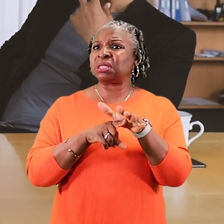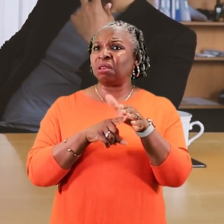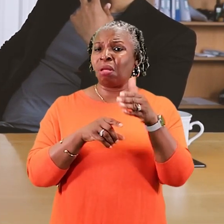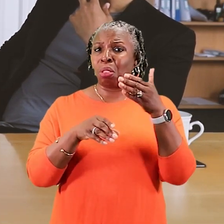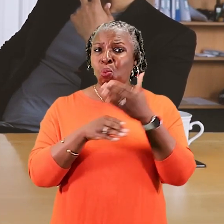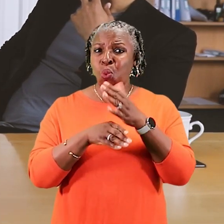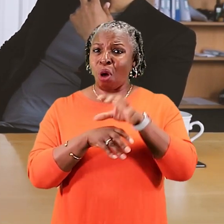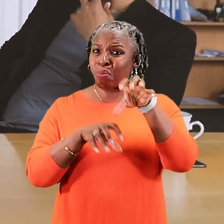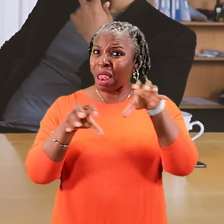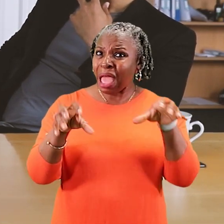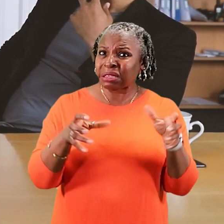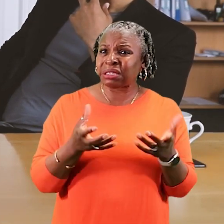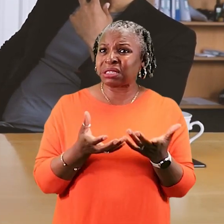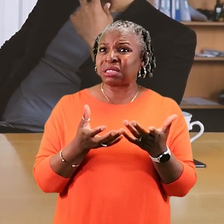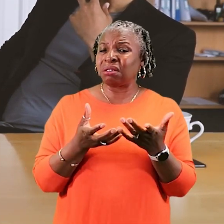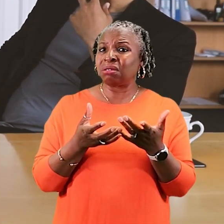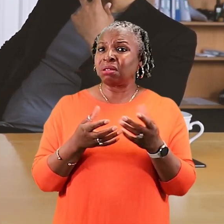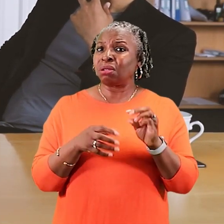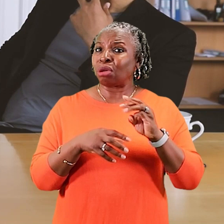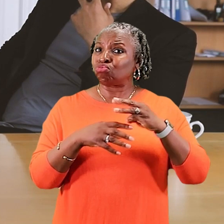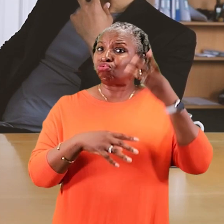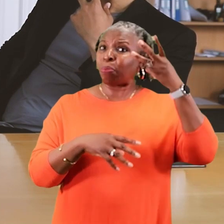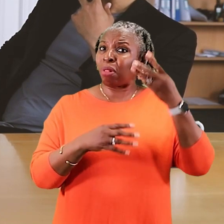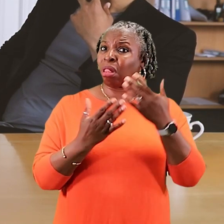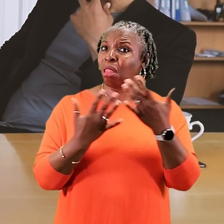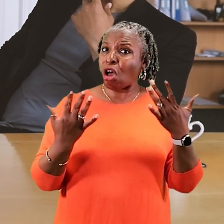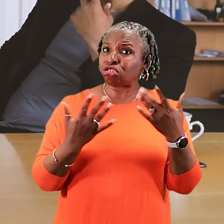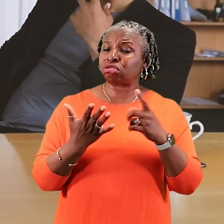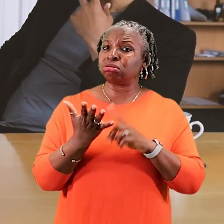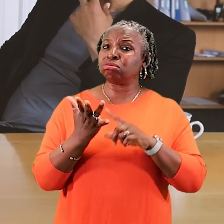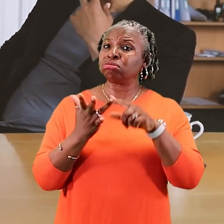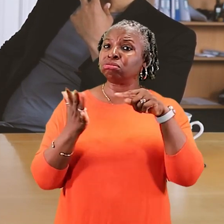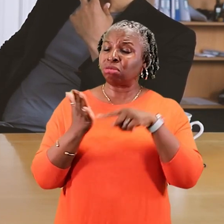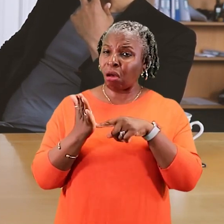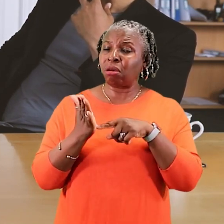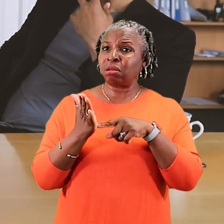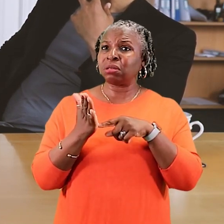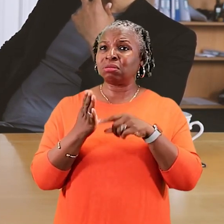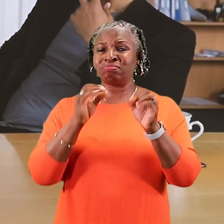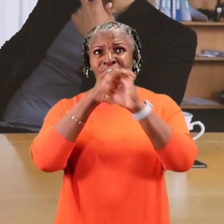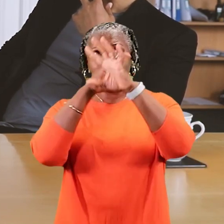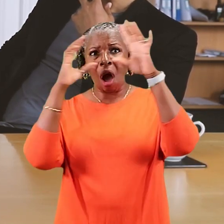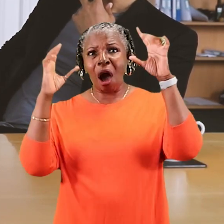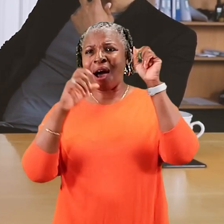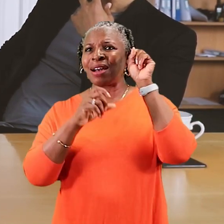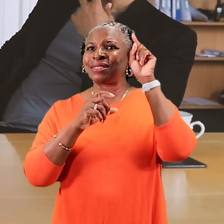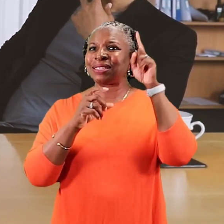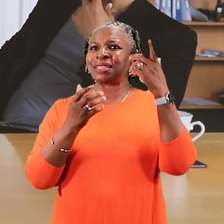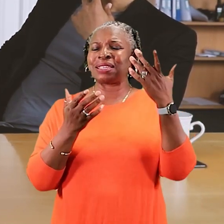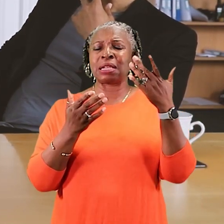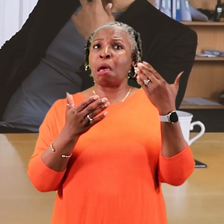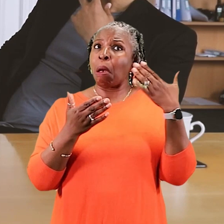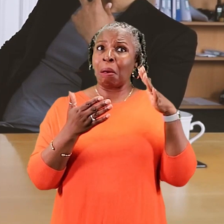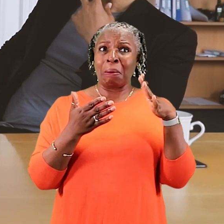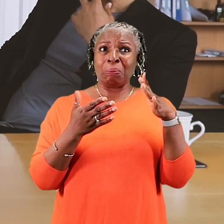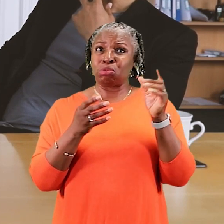influence everybody we work with to take that on that triple lock as well. So, you know, each day I think there's new ideas, new ways to do things, but